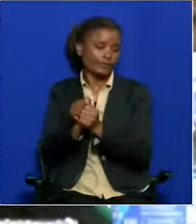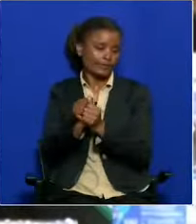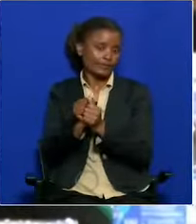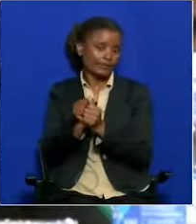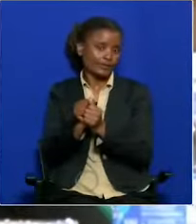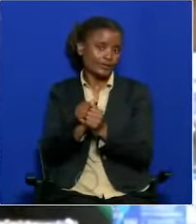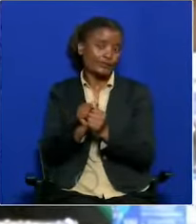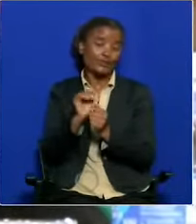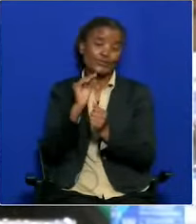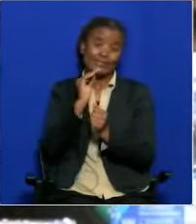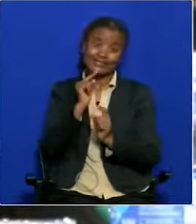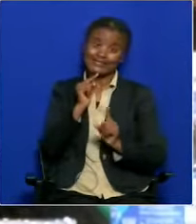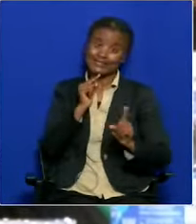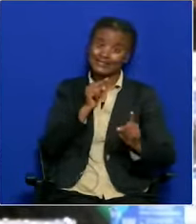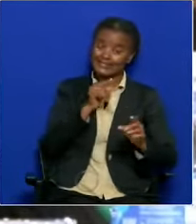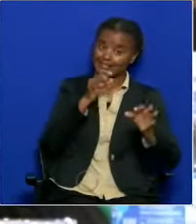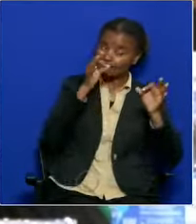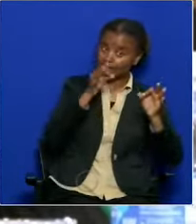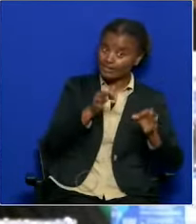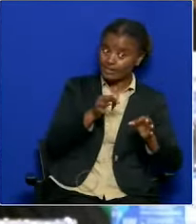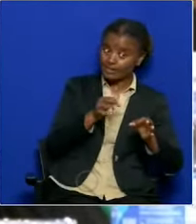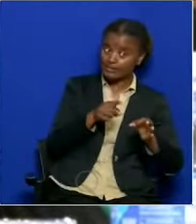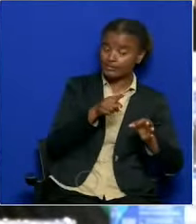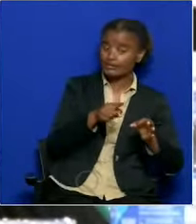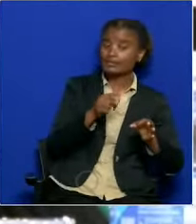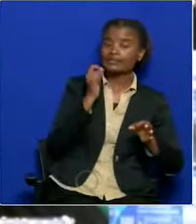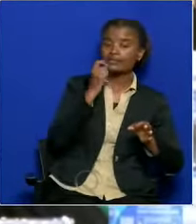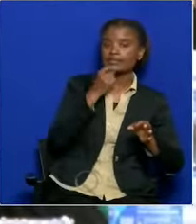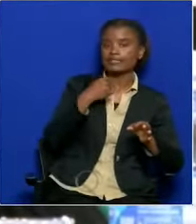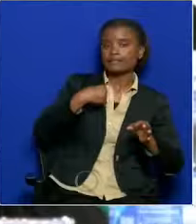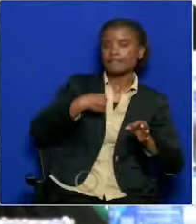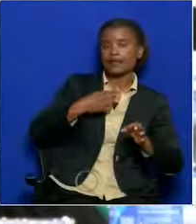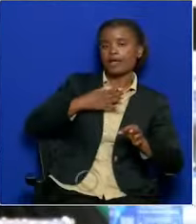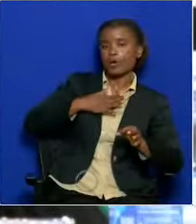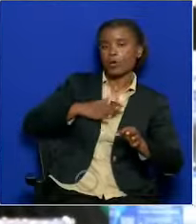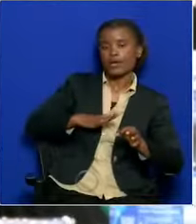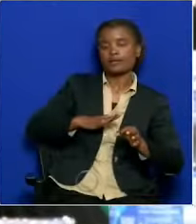to come and help me. He speaks to you, his friend,